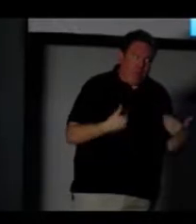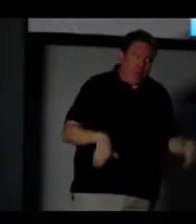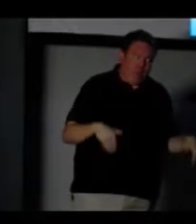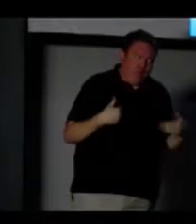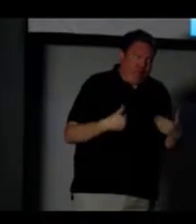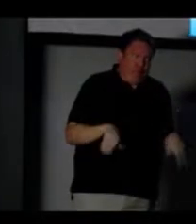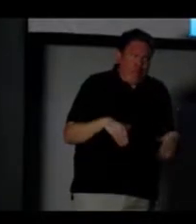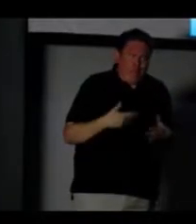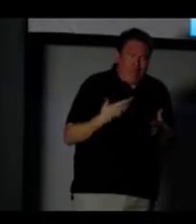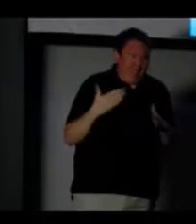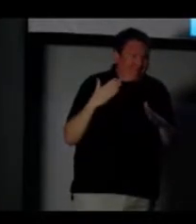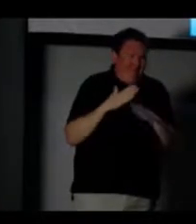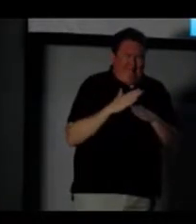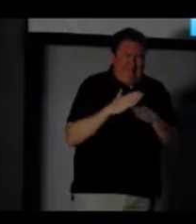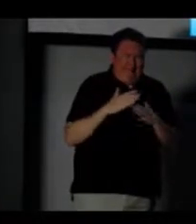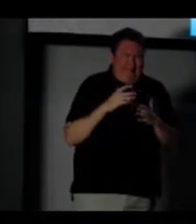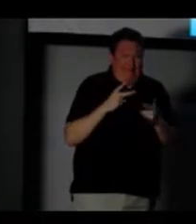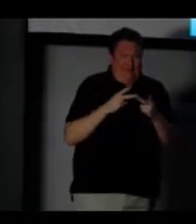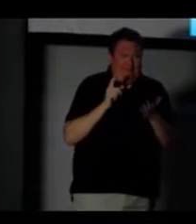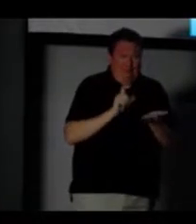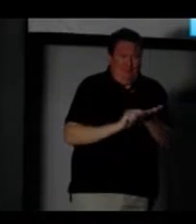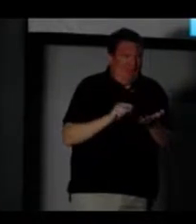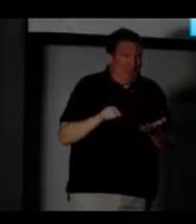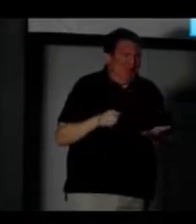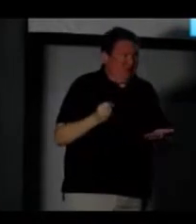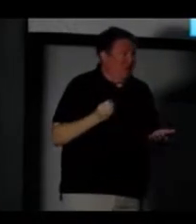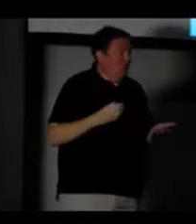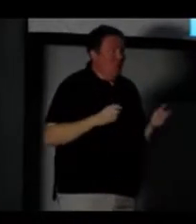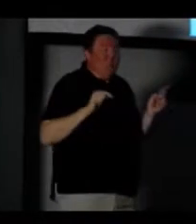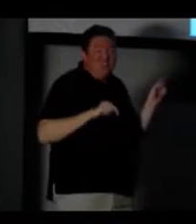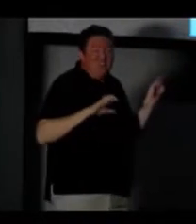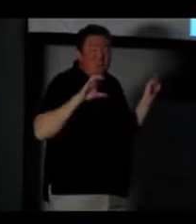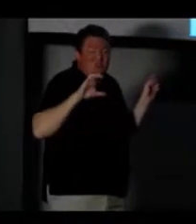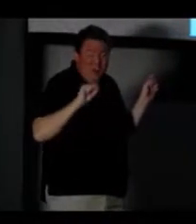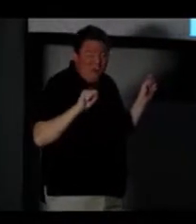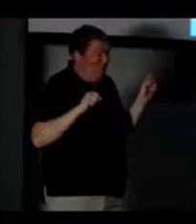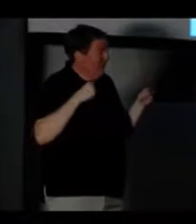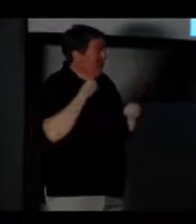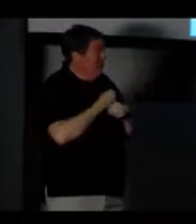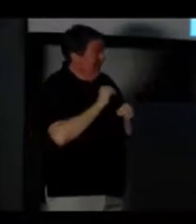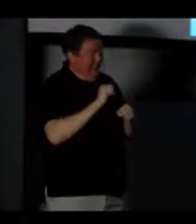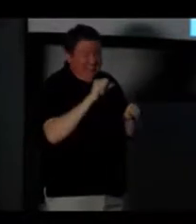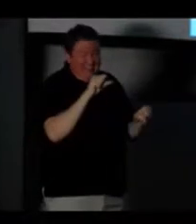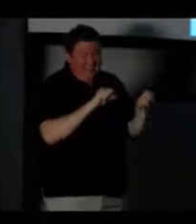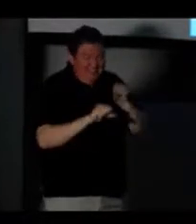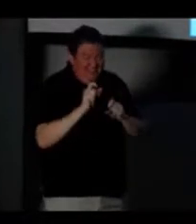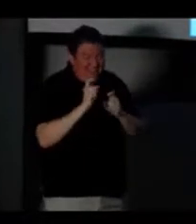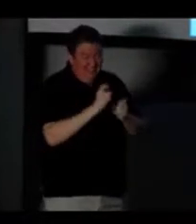of the big papers out there. So this is crowdsourcing, directly making that sort of scientific